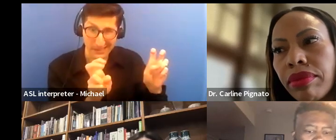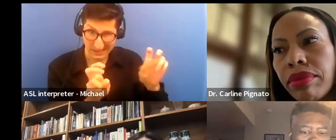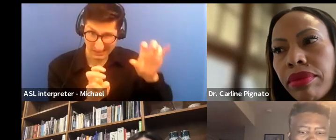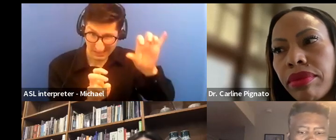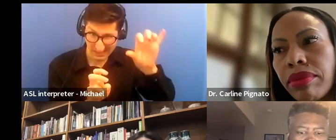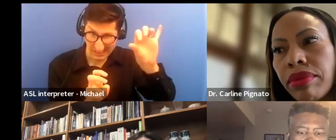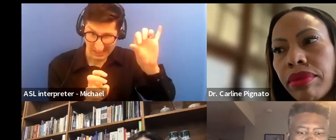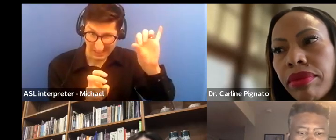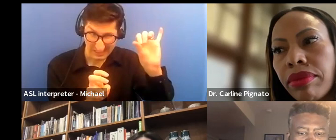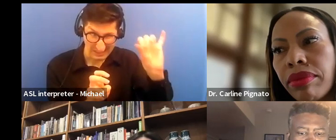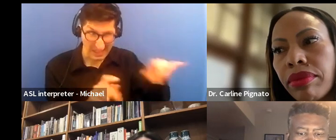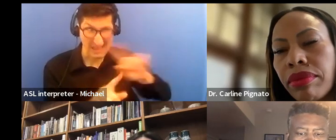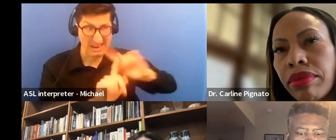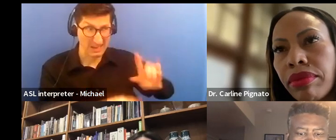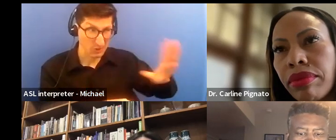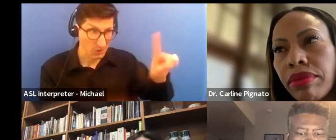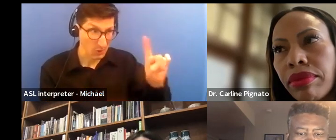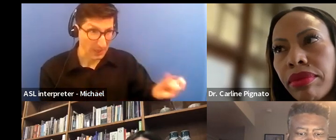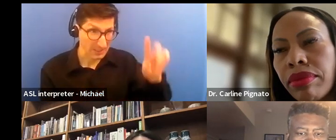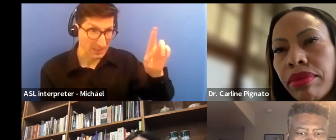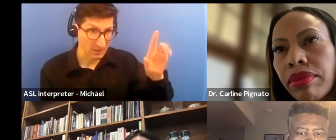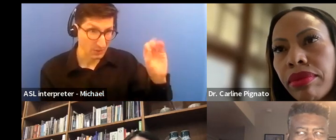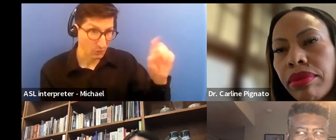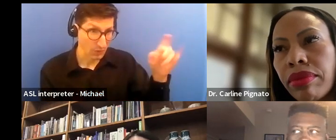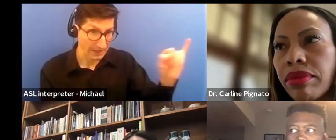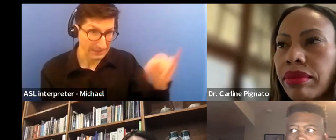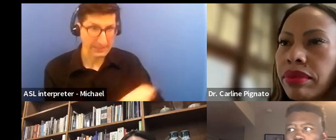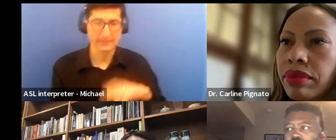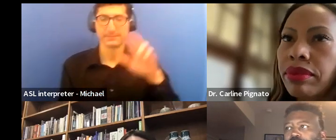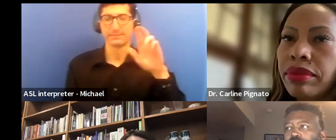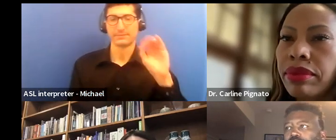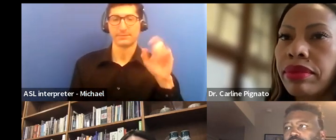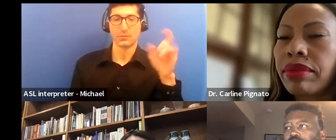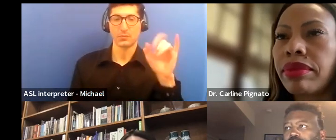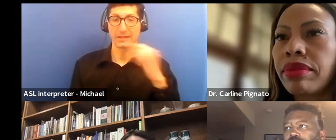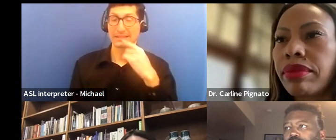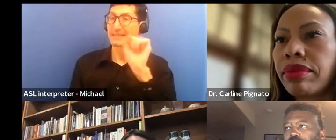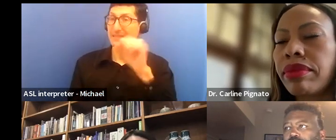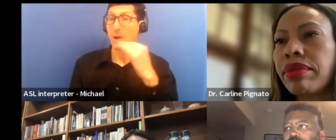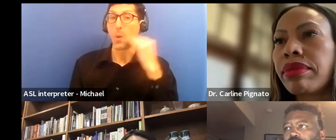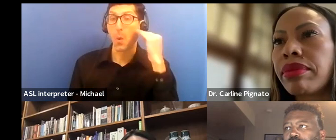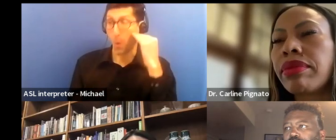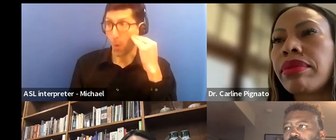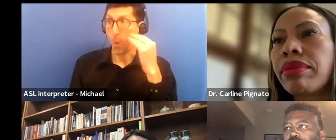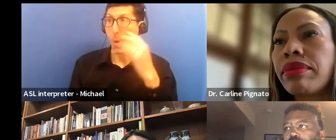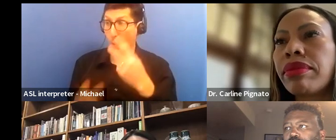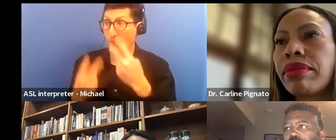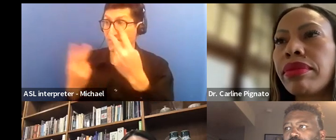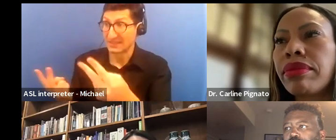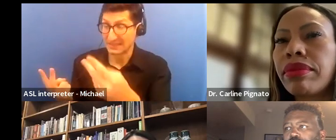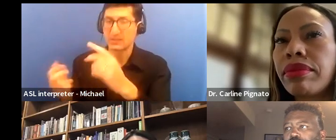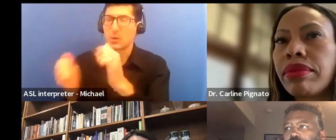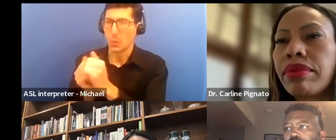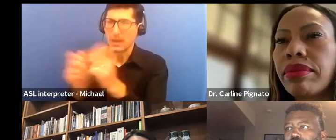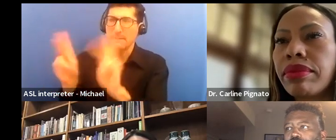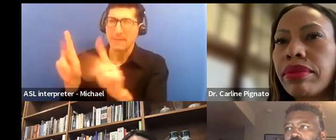to what you were looking for, Roxy? Yes, the home site with individuals from the various groups that can speak for themselves and give that